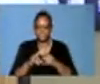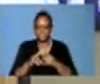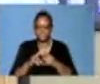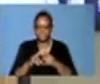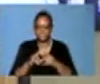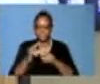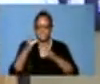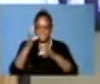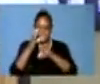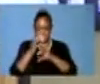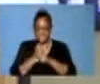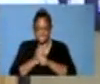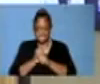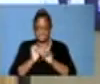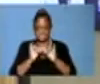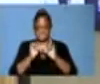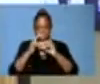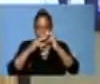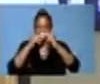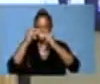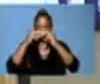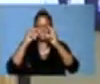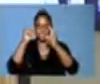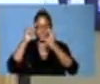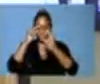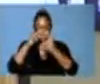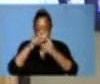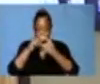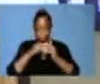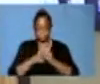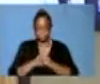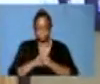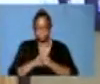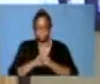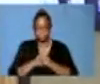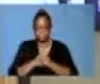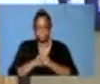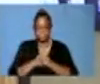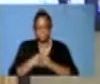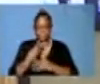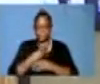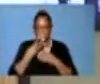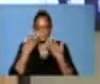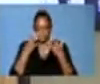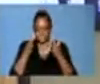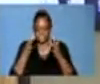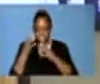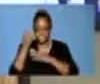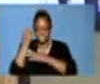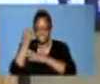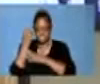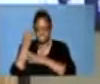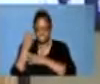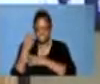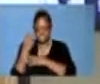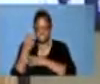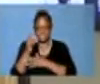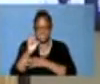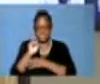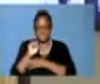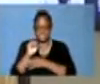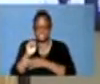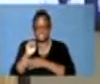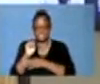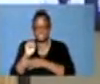achieving the Sustainable Development Goals. A recent cabinet conclusion further endorsed the SDGs